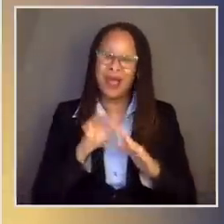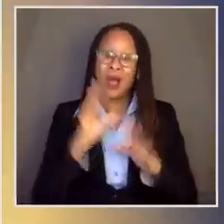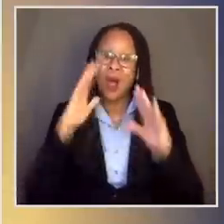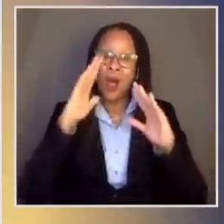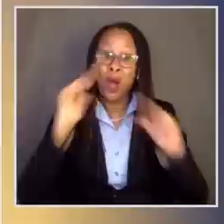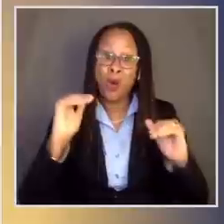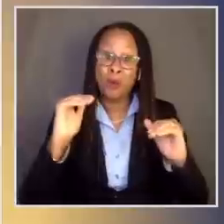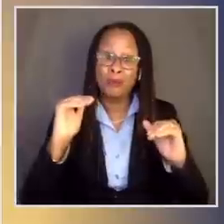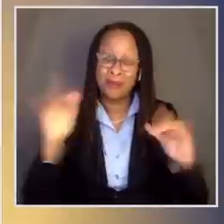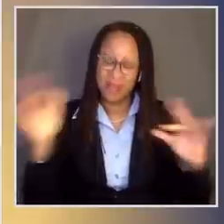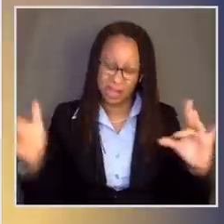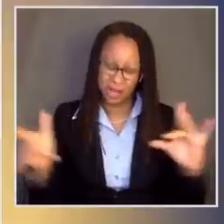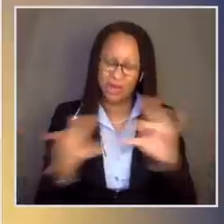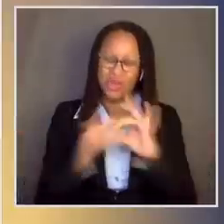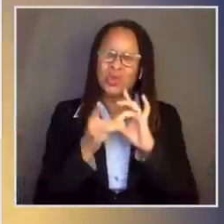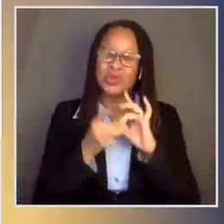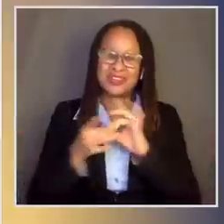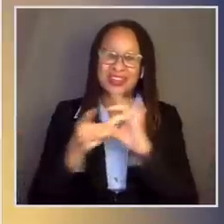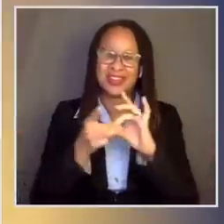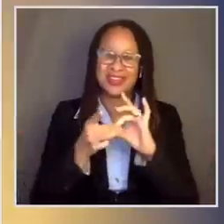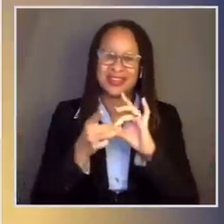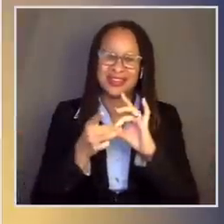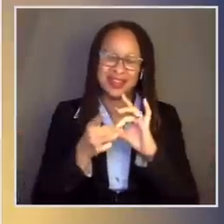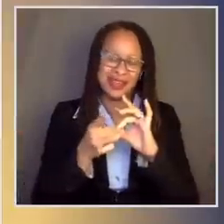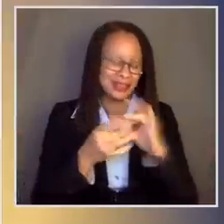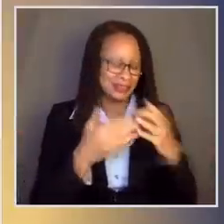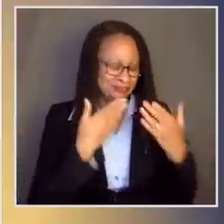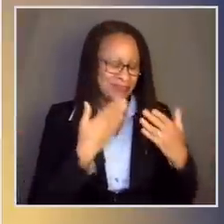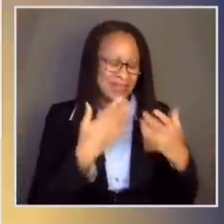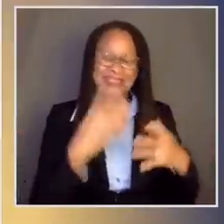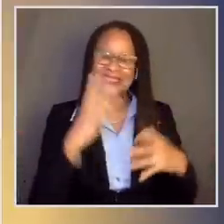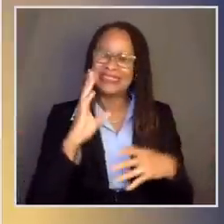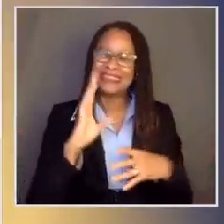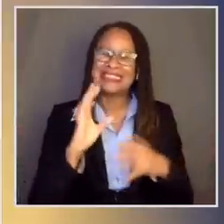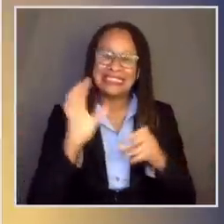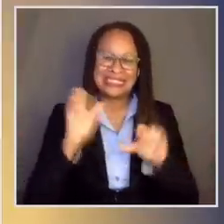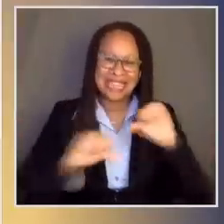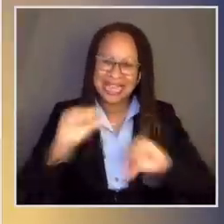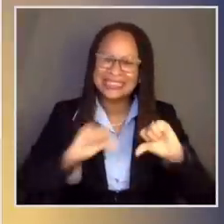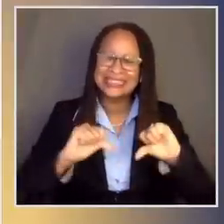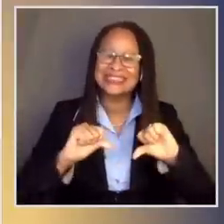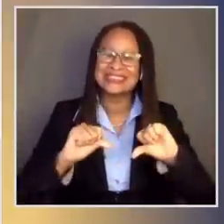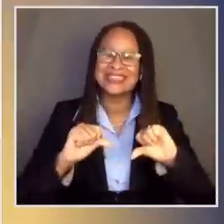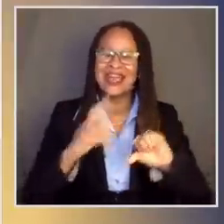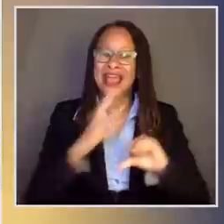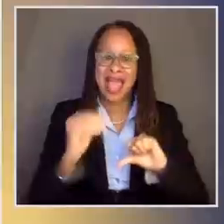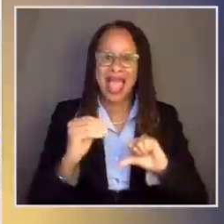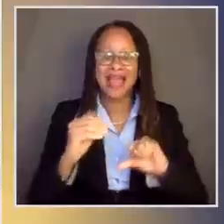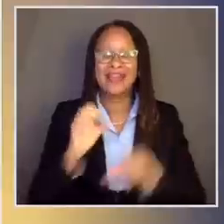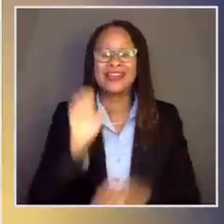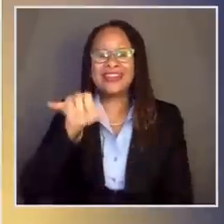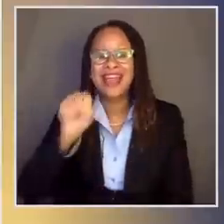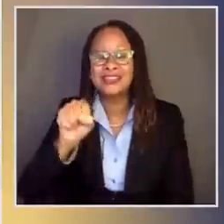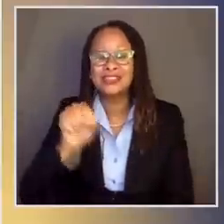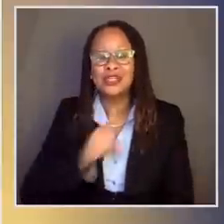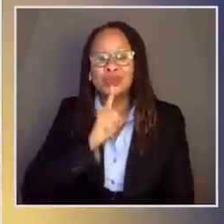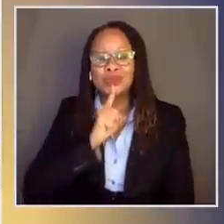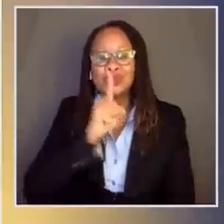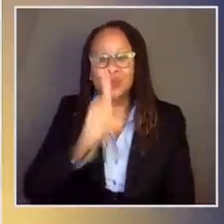unity, decency, science, and yes, truth.